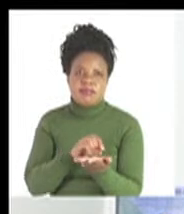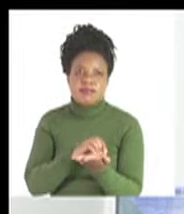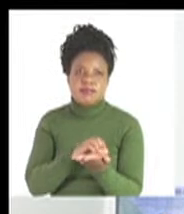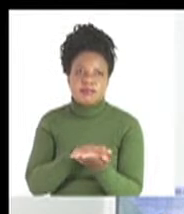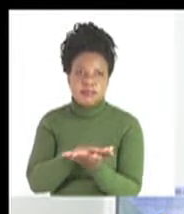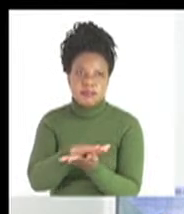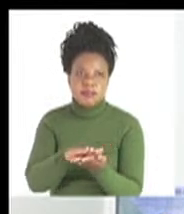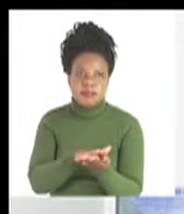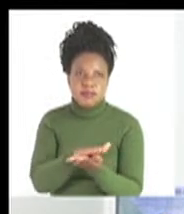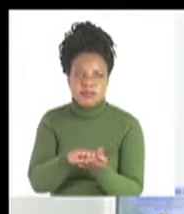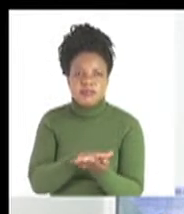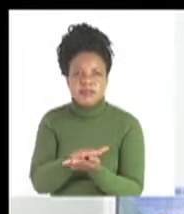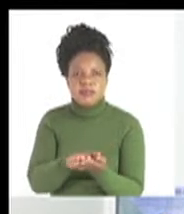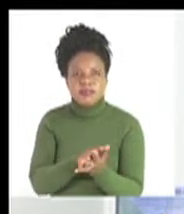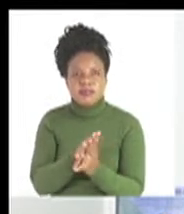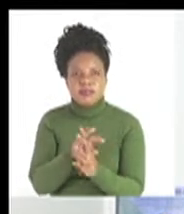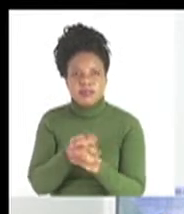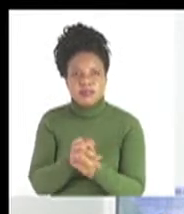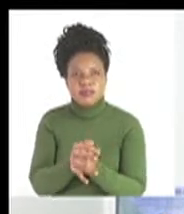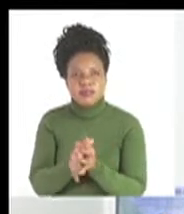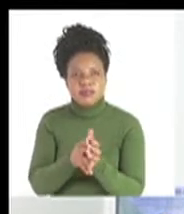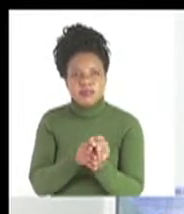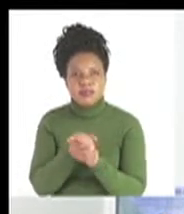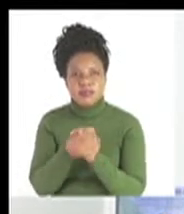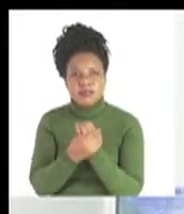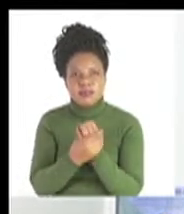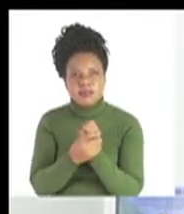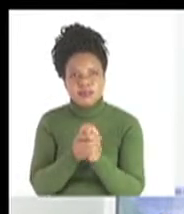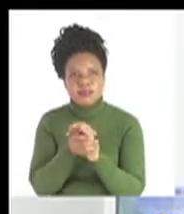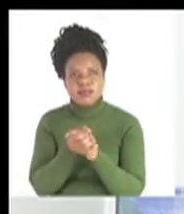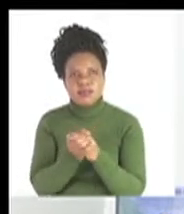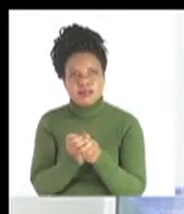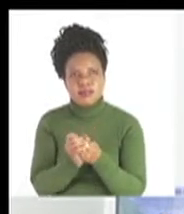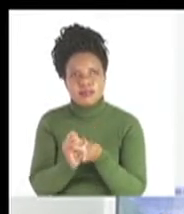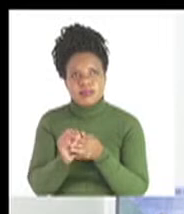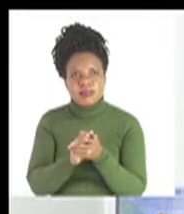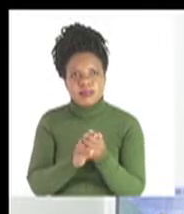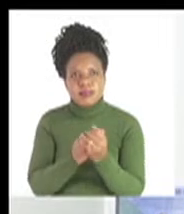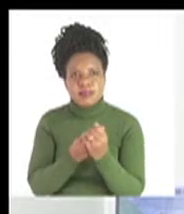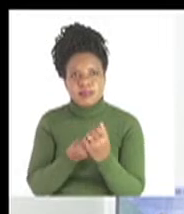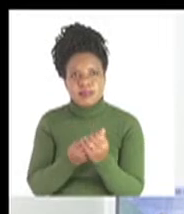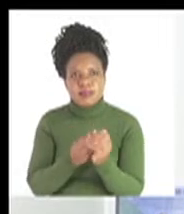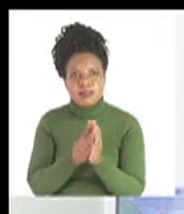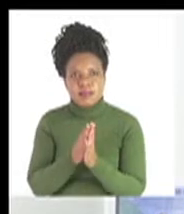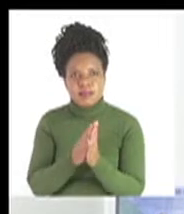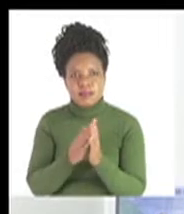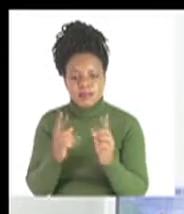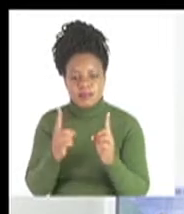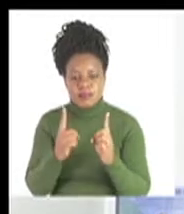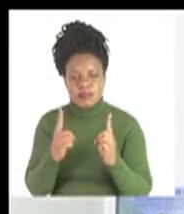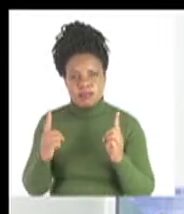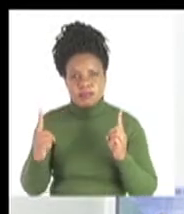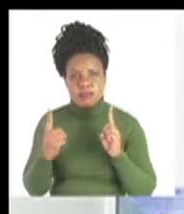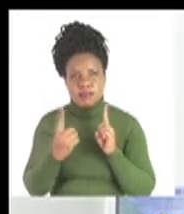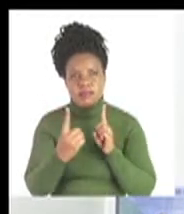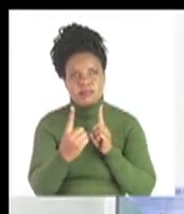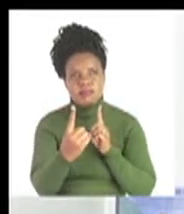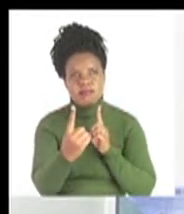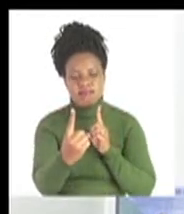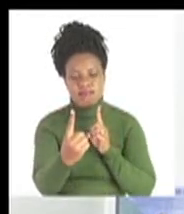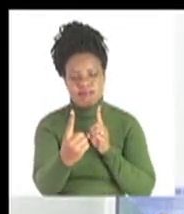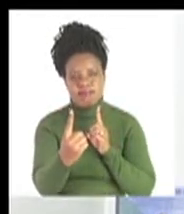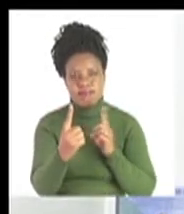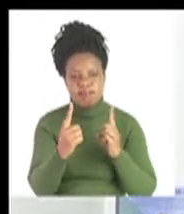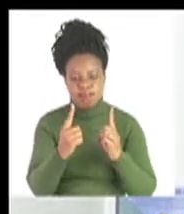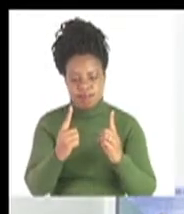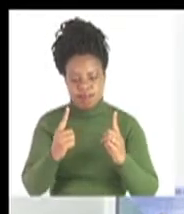Make sure all the parts of your hands are sanitized and keep the social distance by